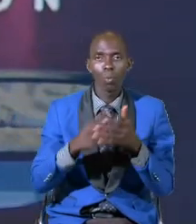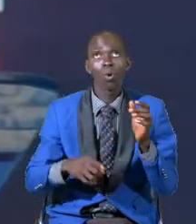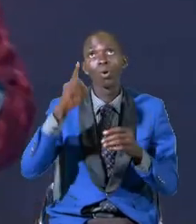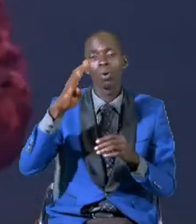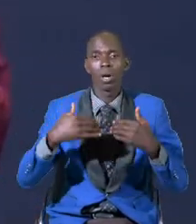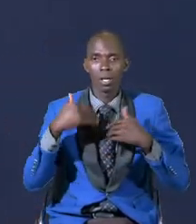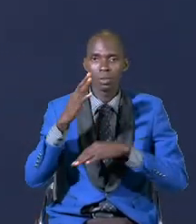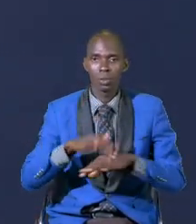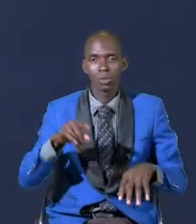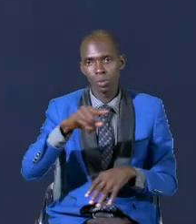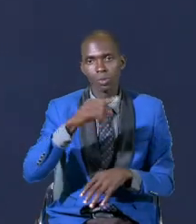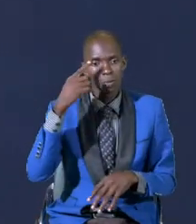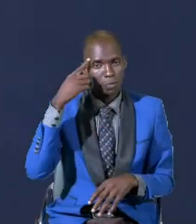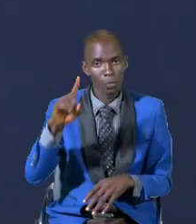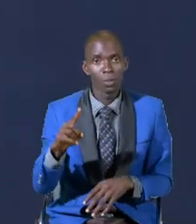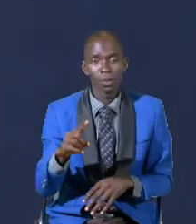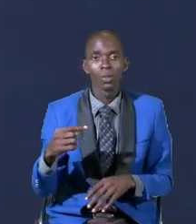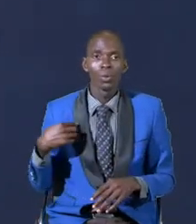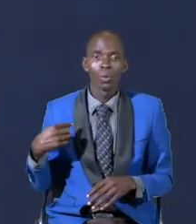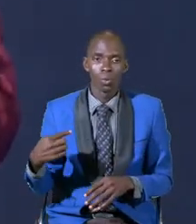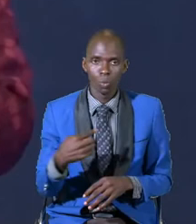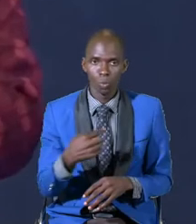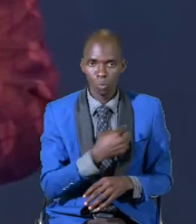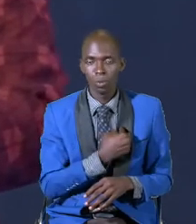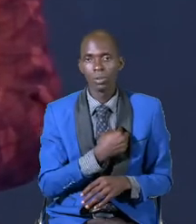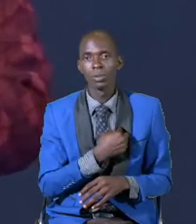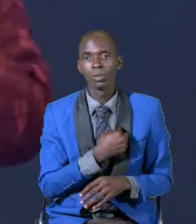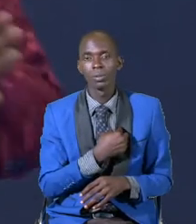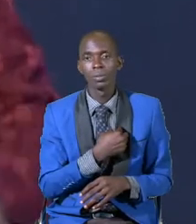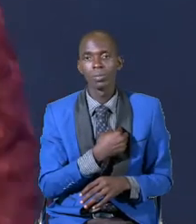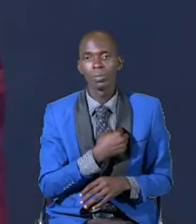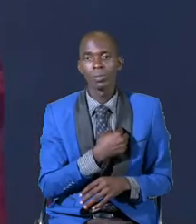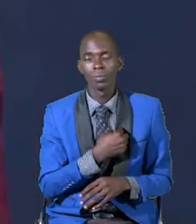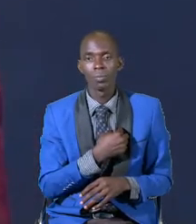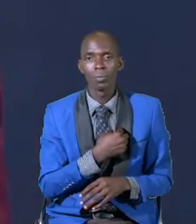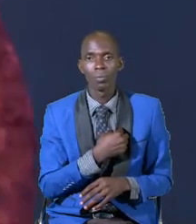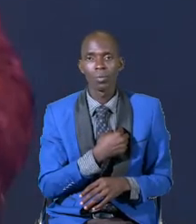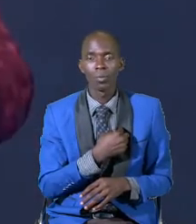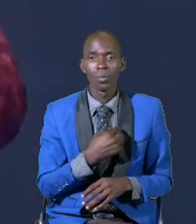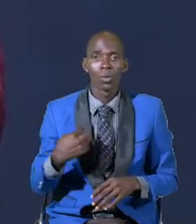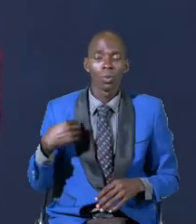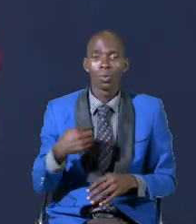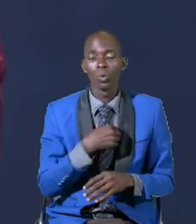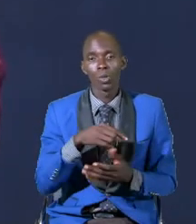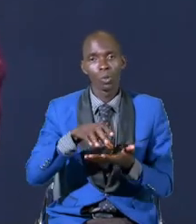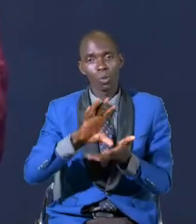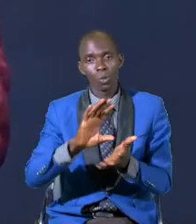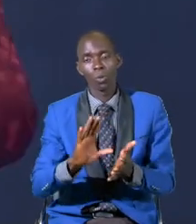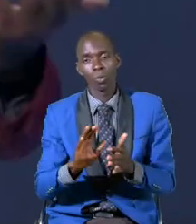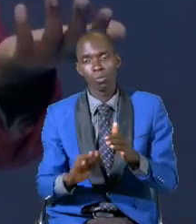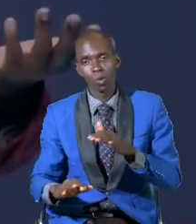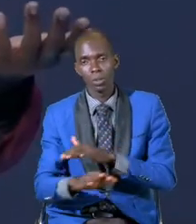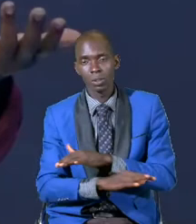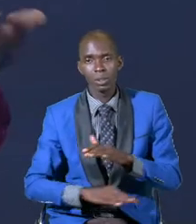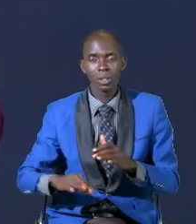one, we cope under peculiar predicament. Peculiar predicament. You